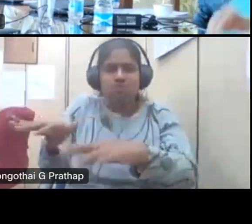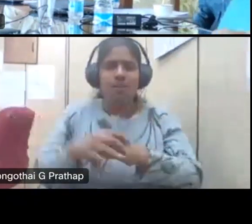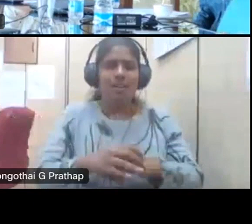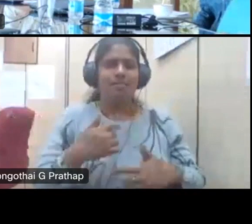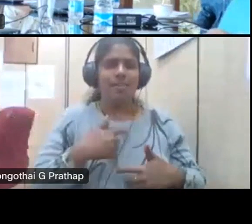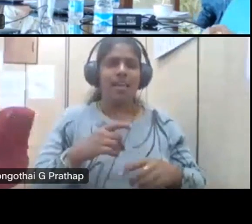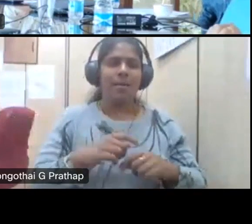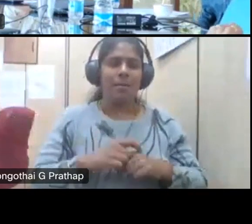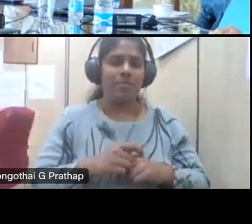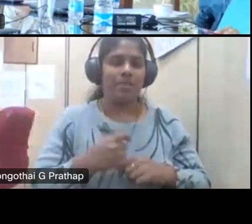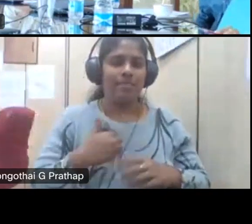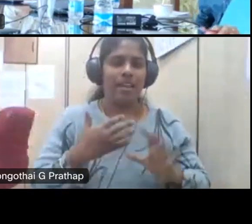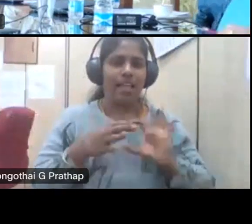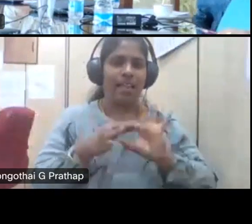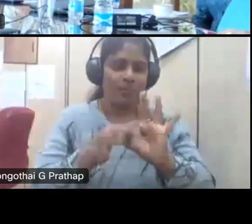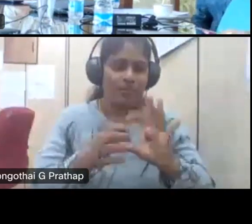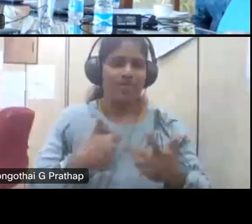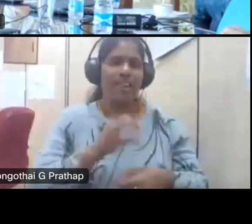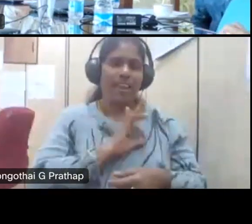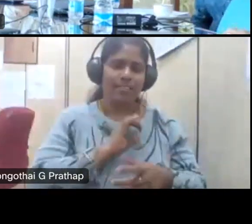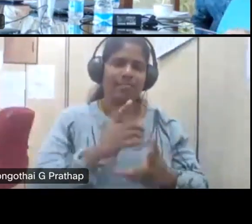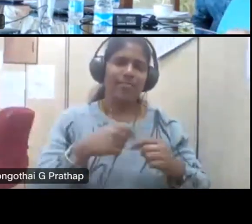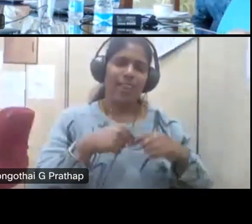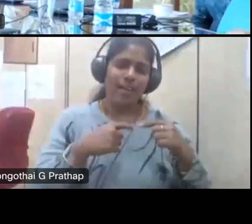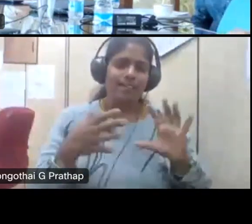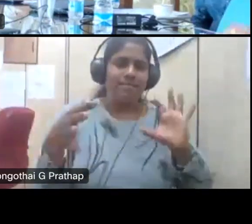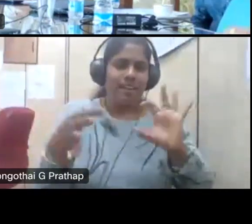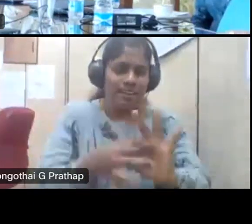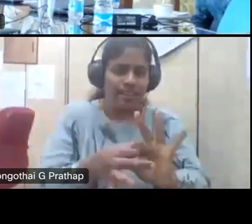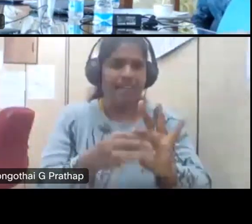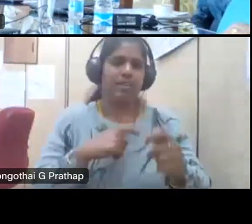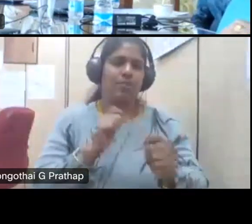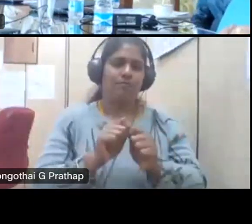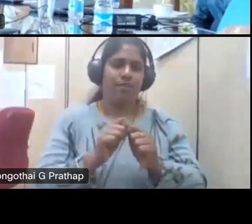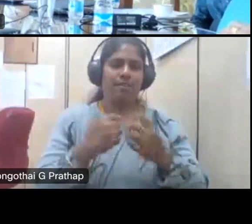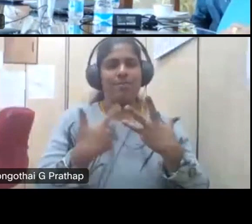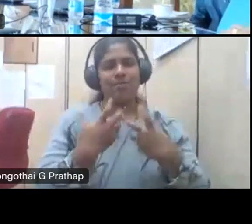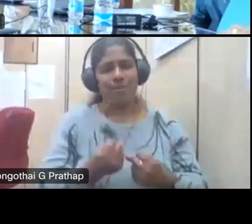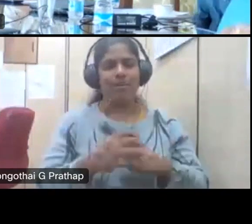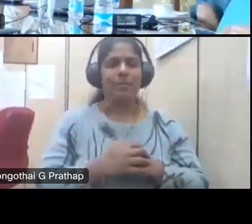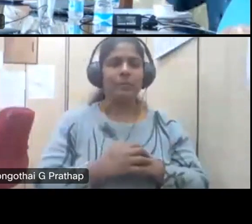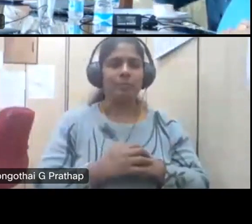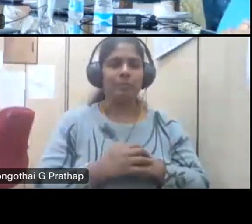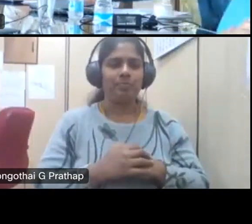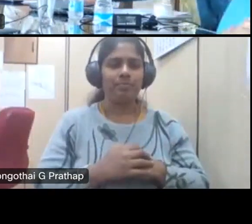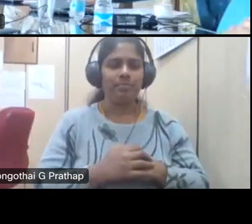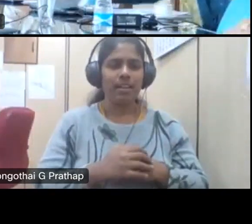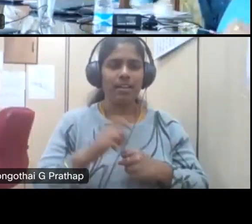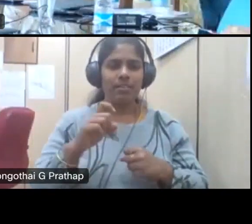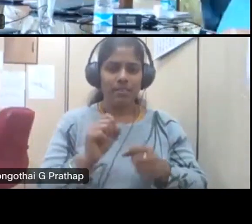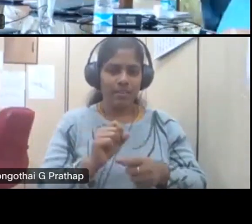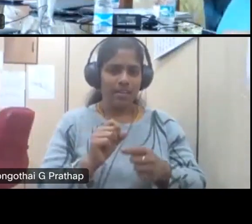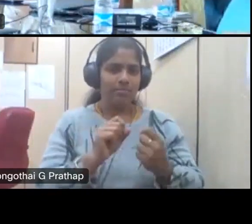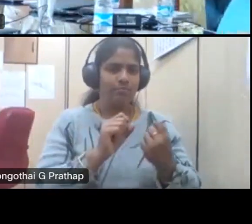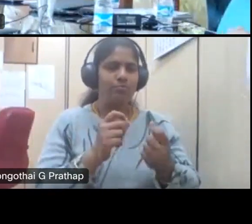with such organizations and such people. And I have got a peep into the chats which are happening